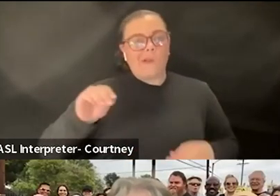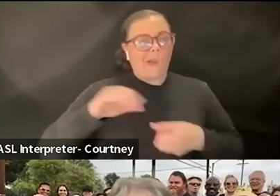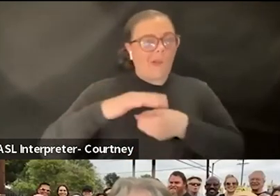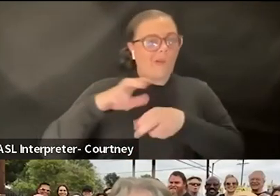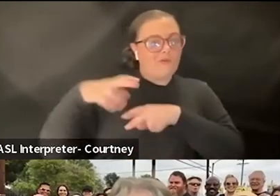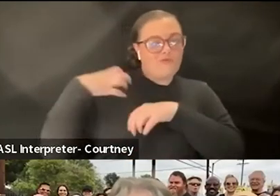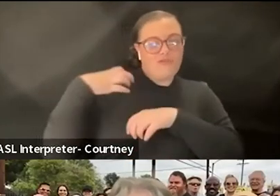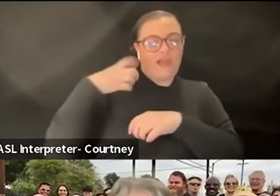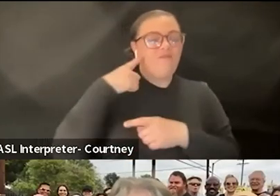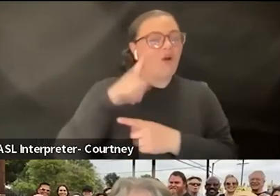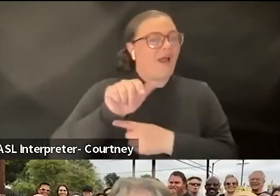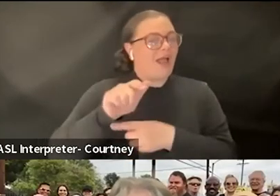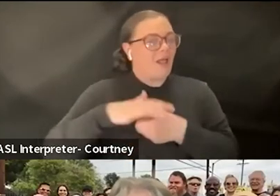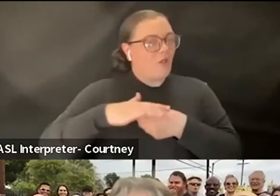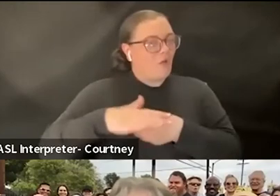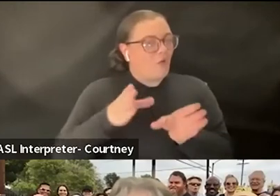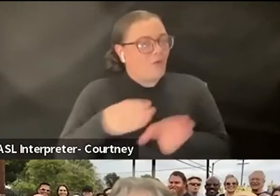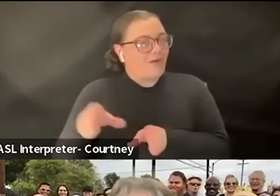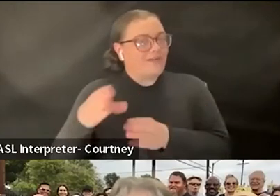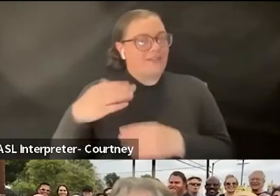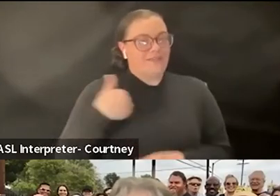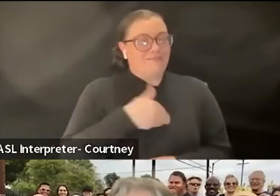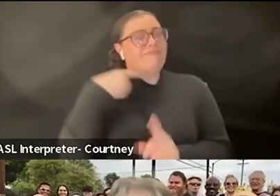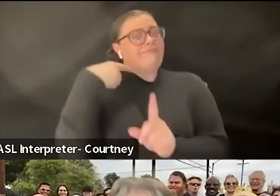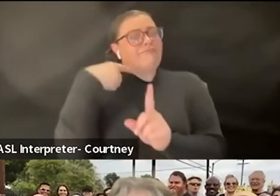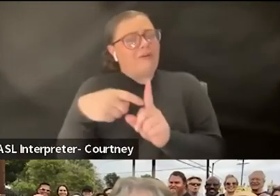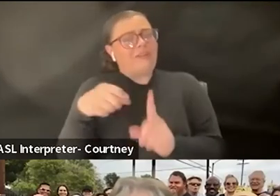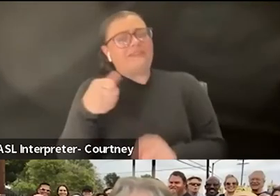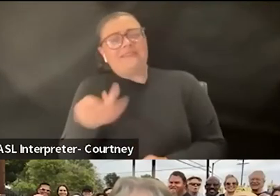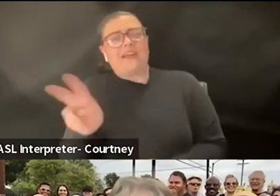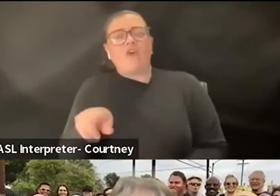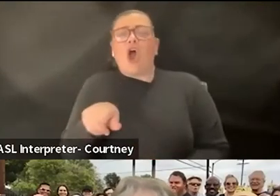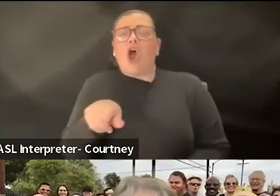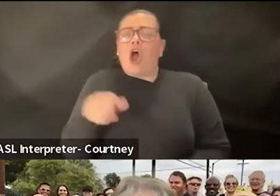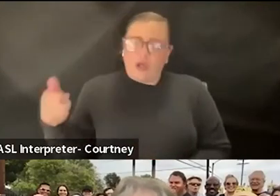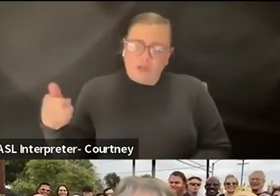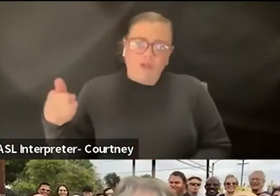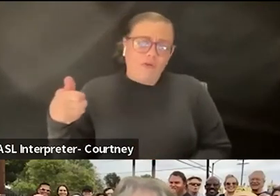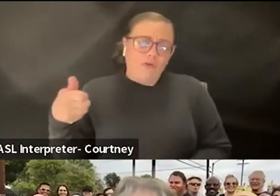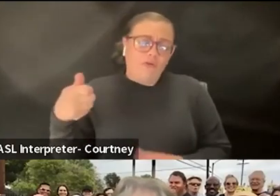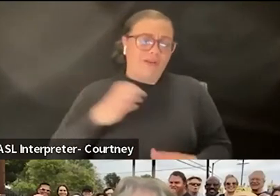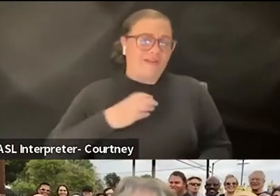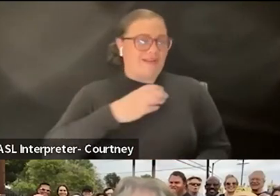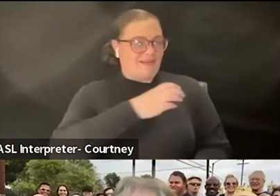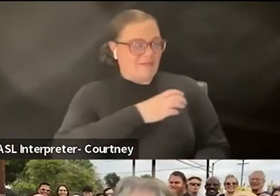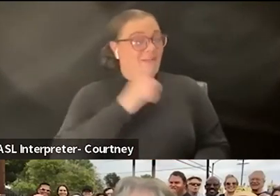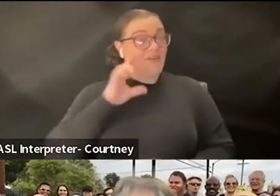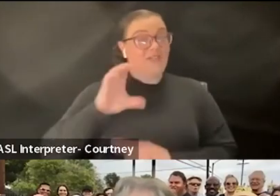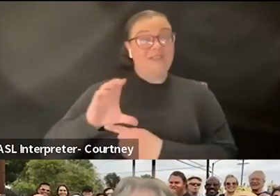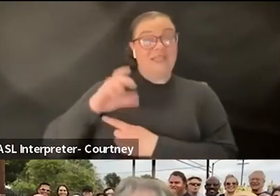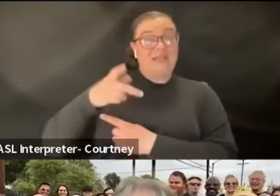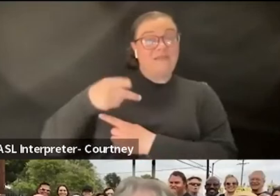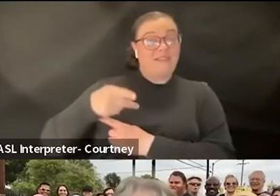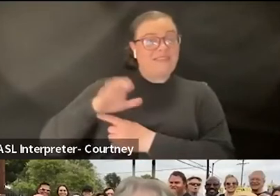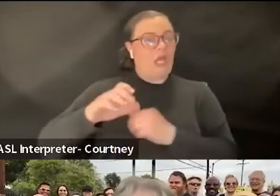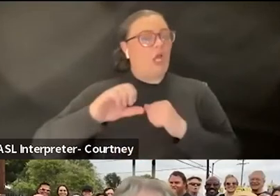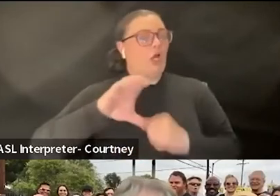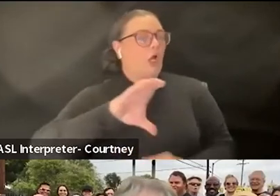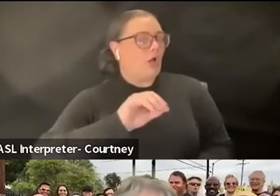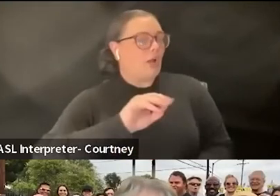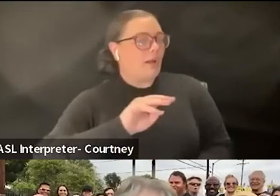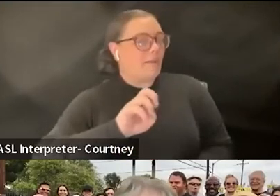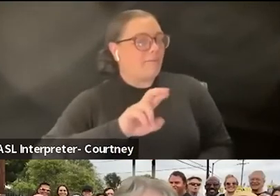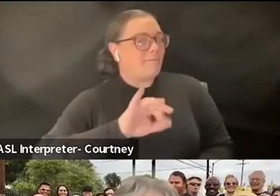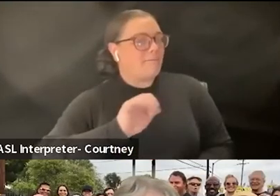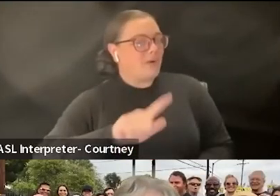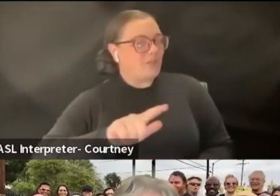a member of several other union organizations like the CPC or the Commercial Performers Committee. Okay, rounding